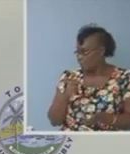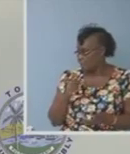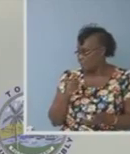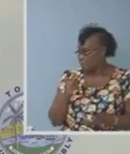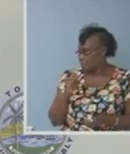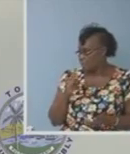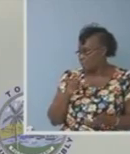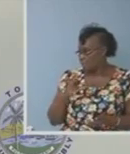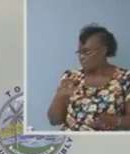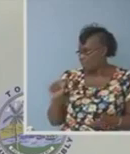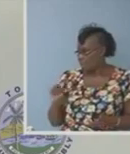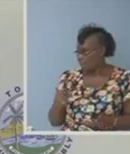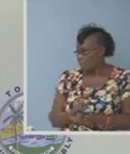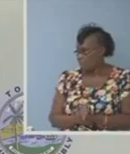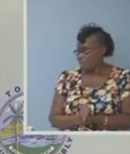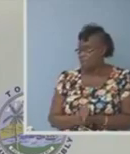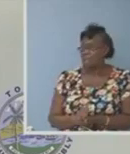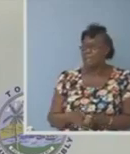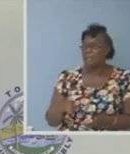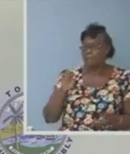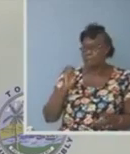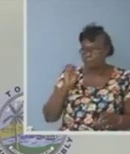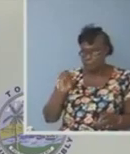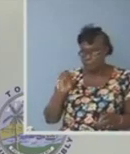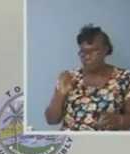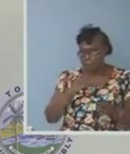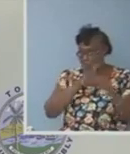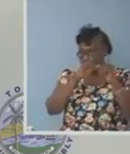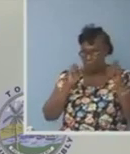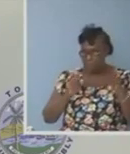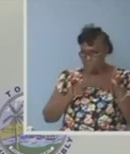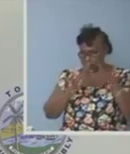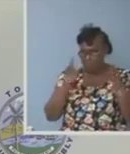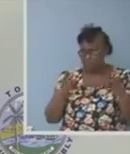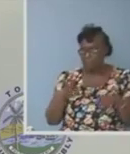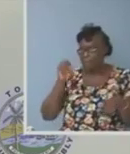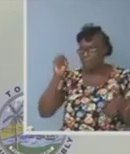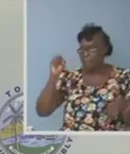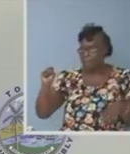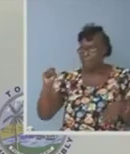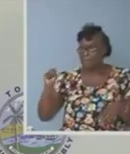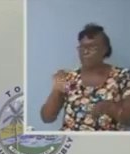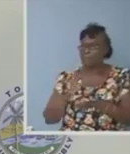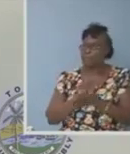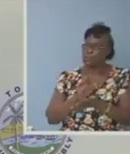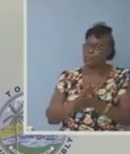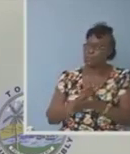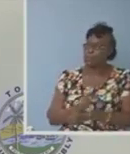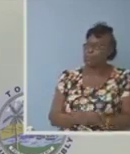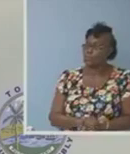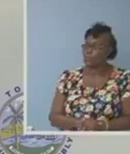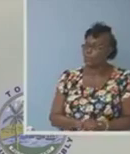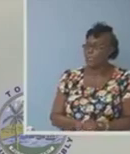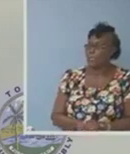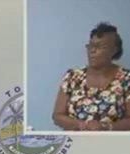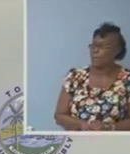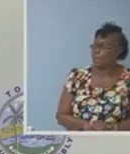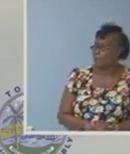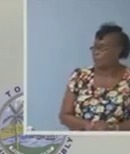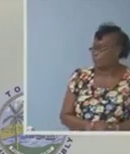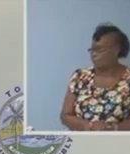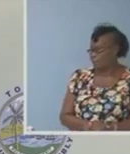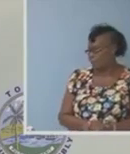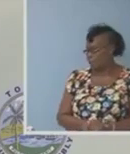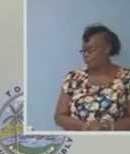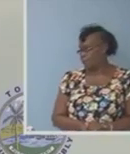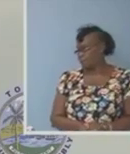on the verge of implementing e-testing at the secondary level. And one of the challenges that we have experienced